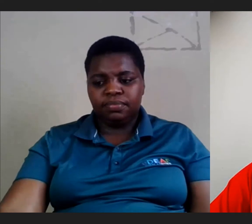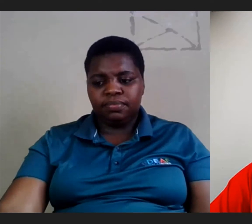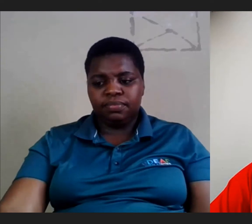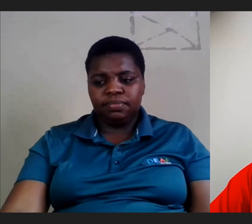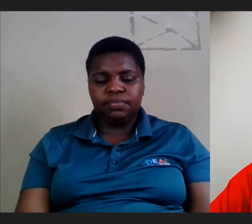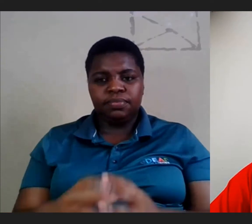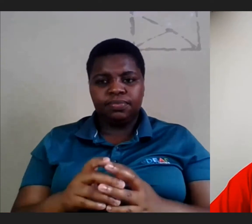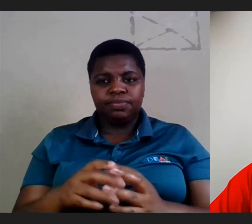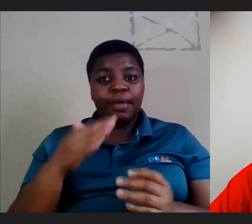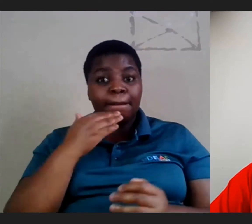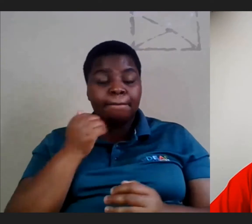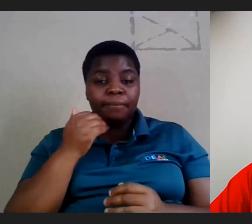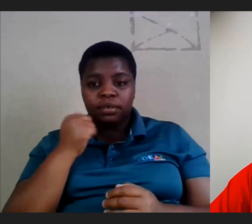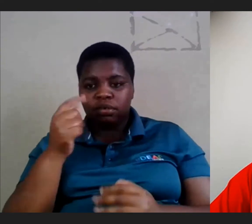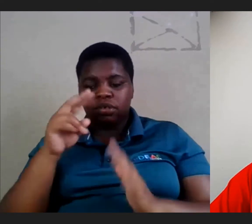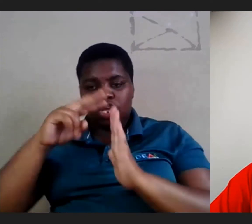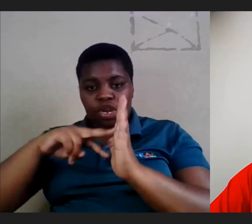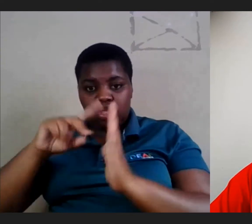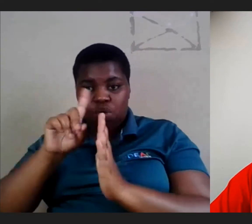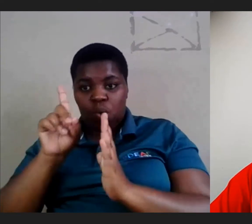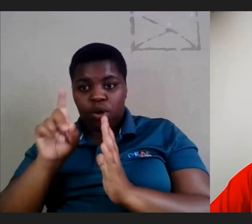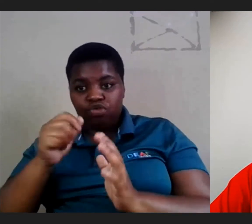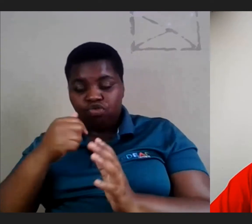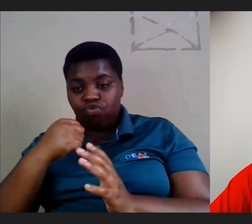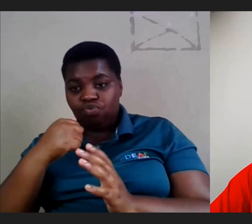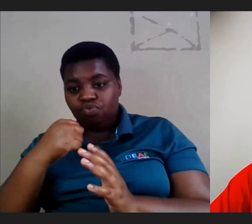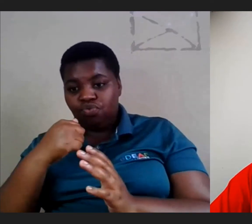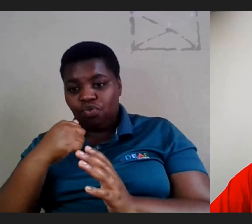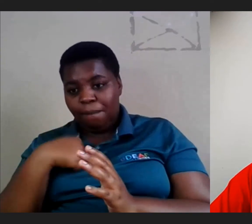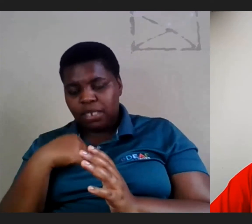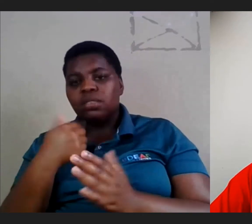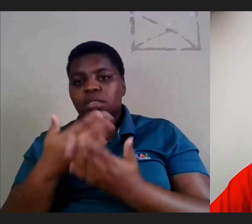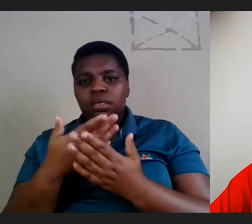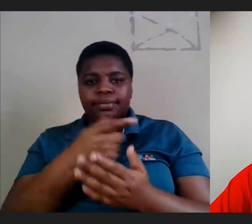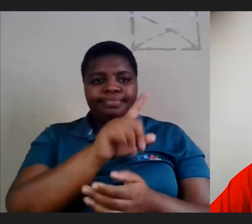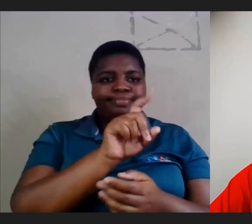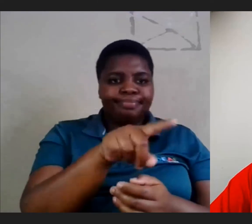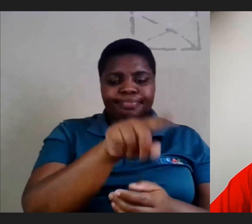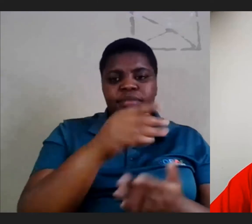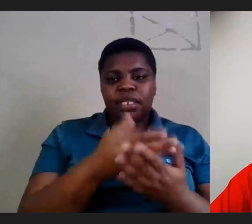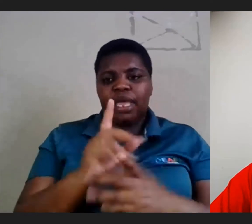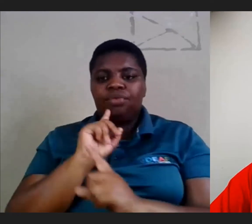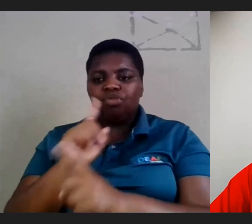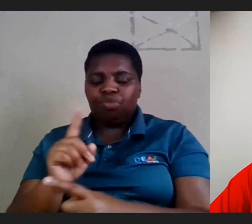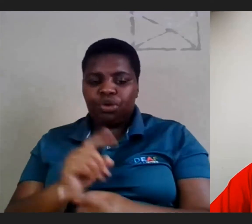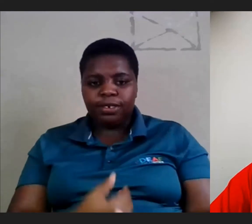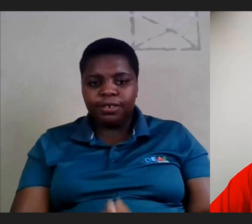unmute, and then if you would like for us to see you, and then just ask your question.